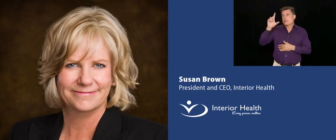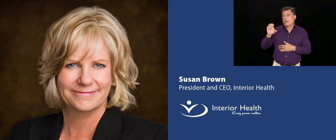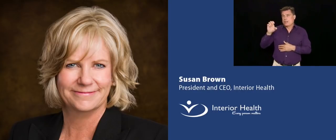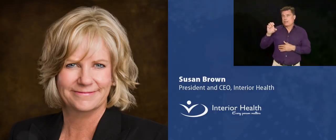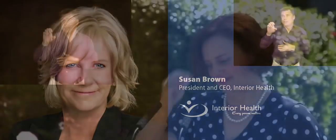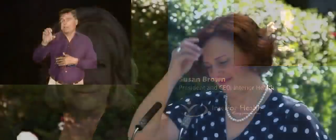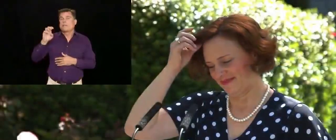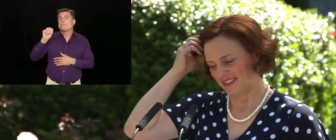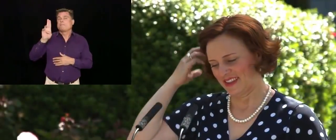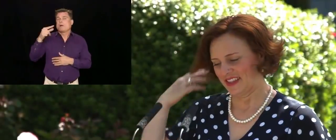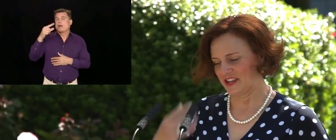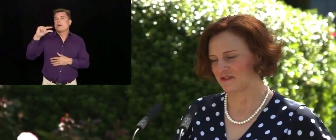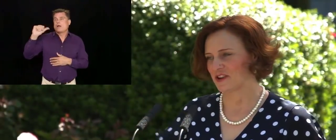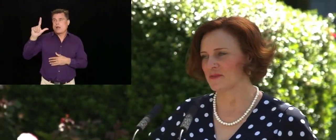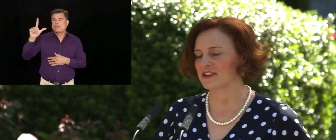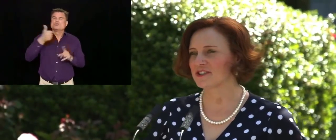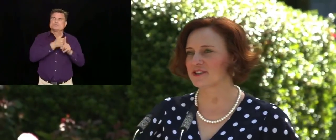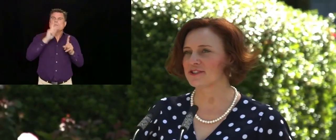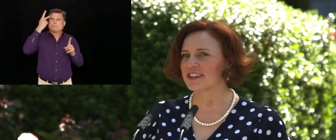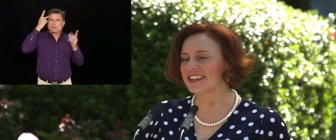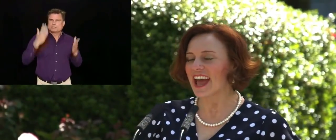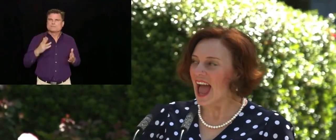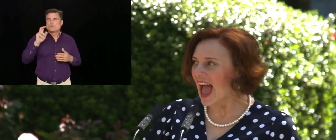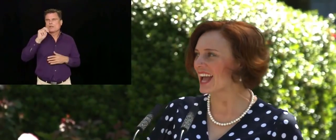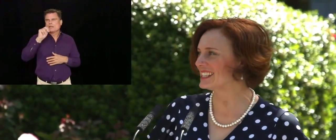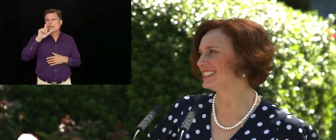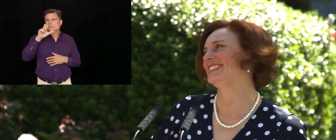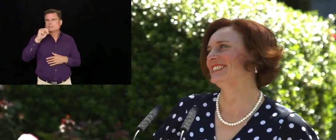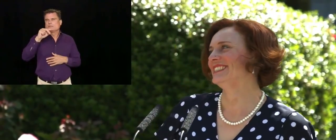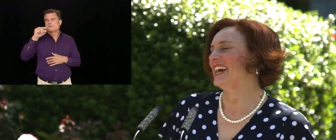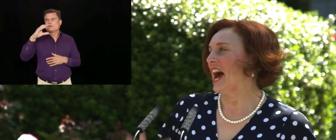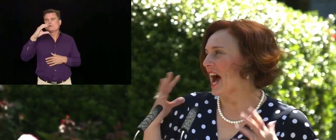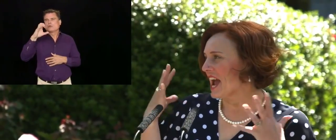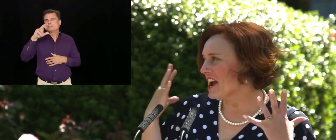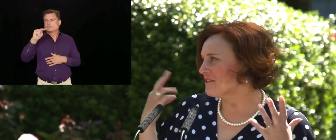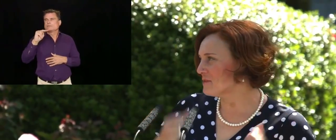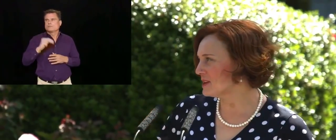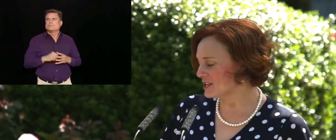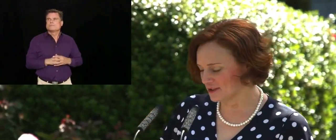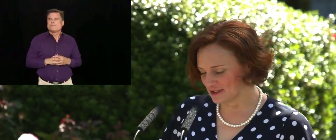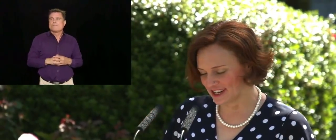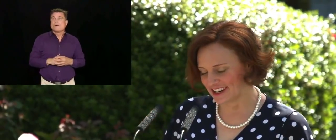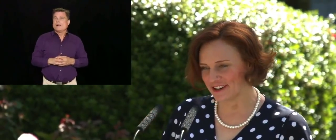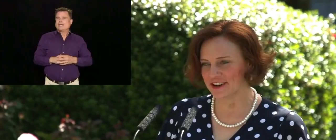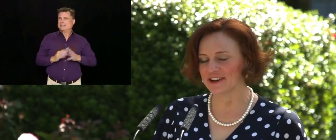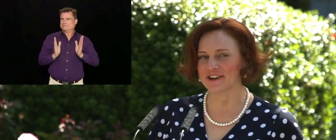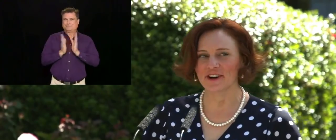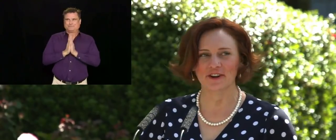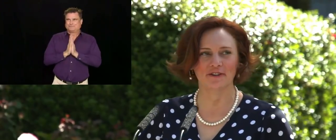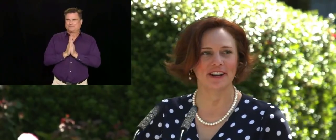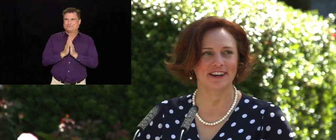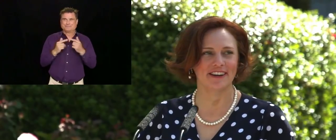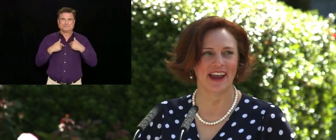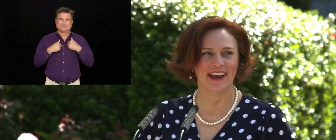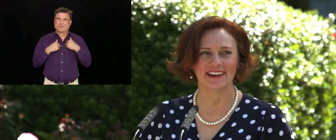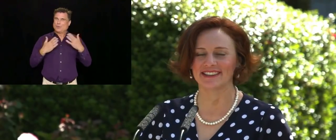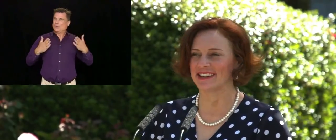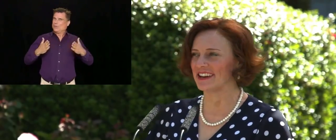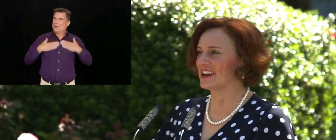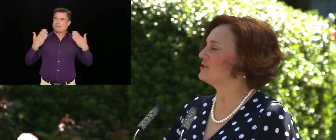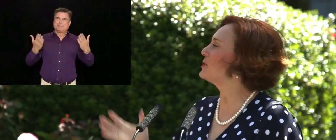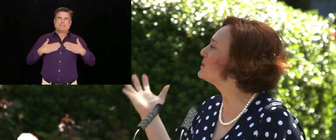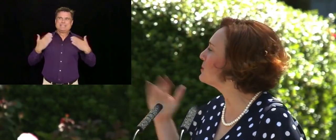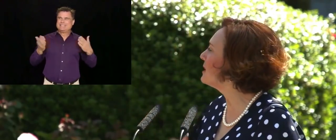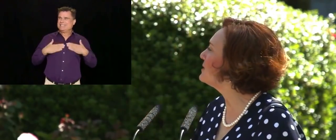Nelson-Creston. Thank you very much, Susan. I have a big, huge ear-to-ear grin,